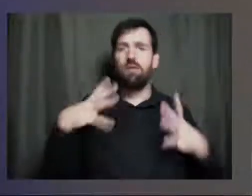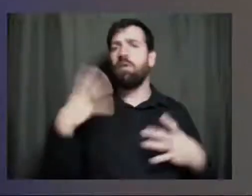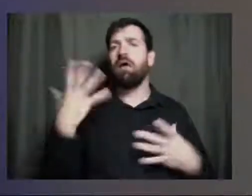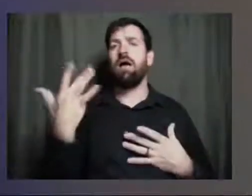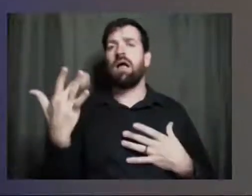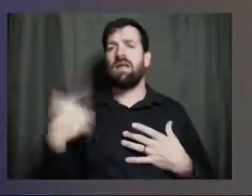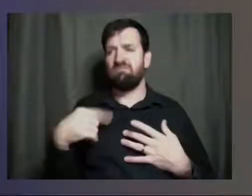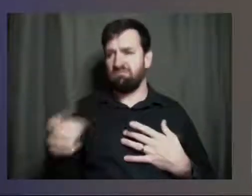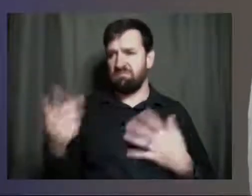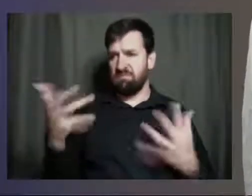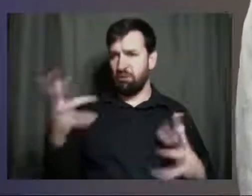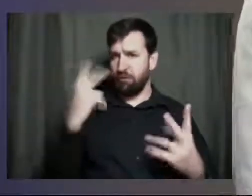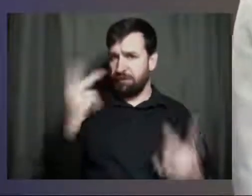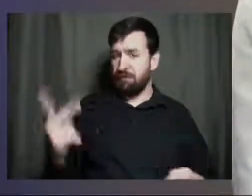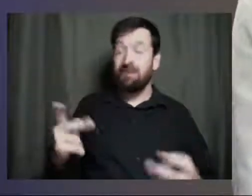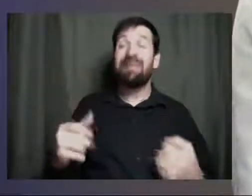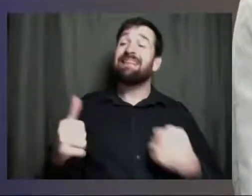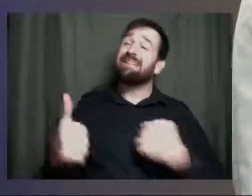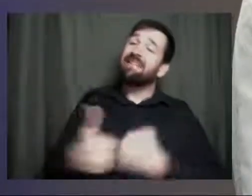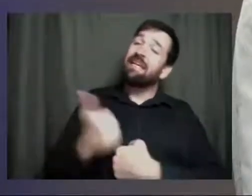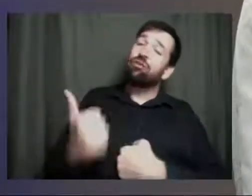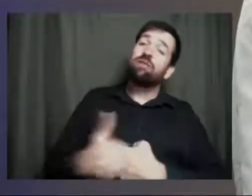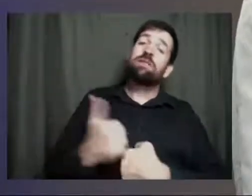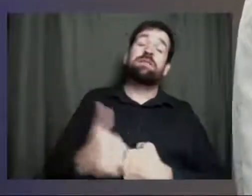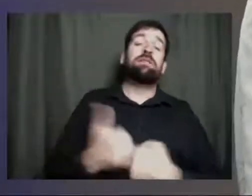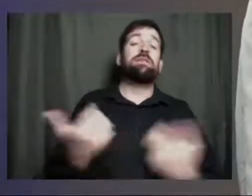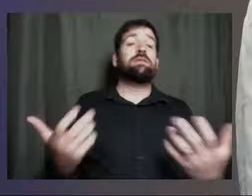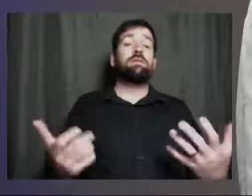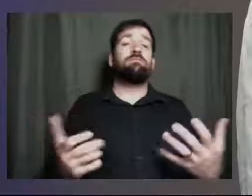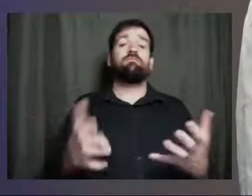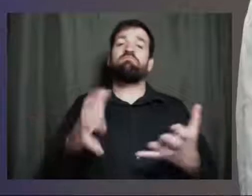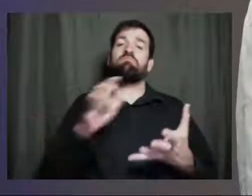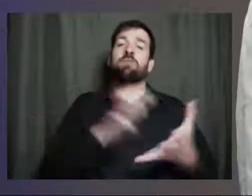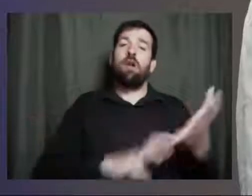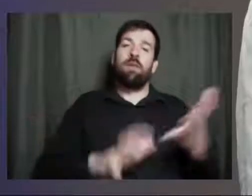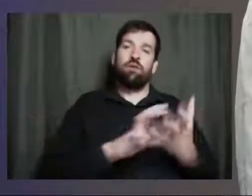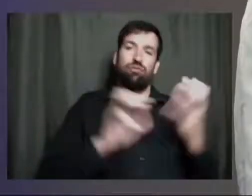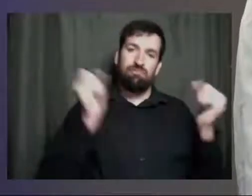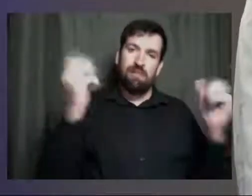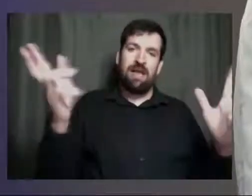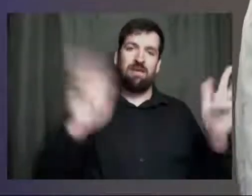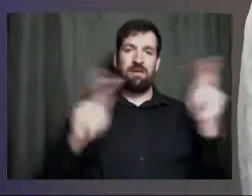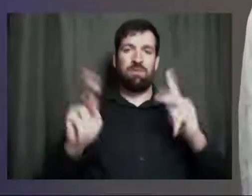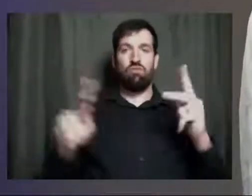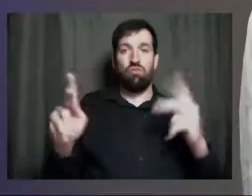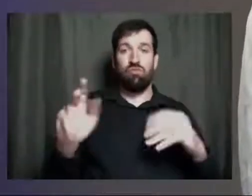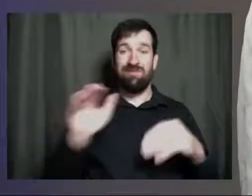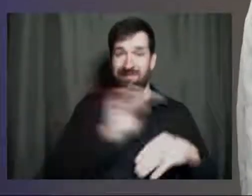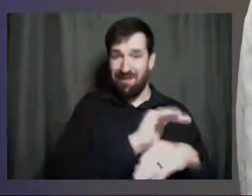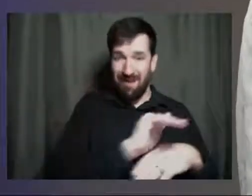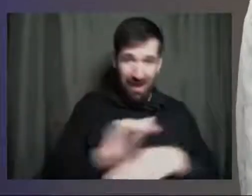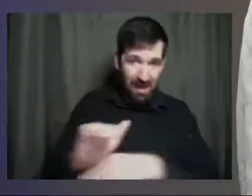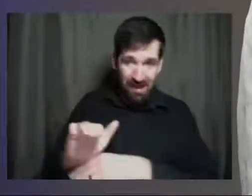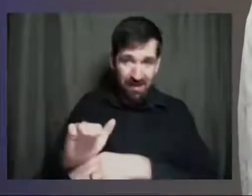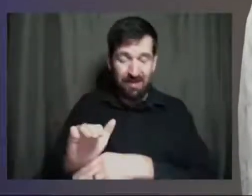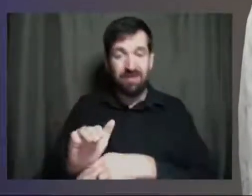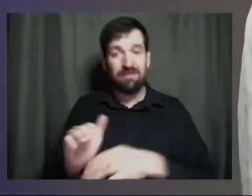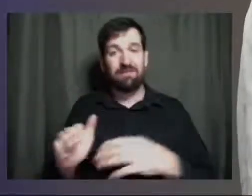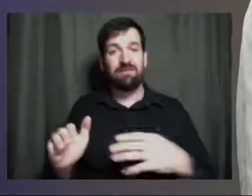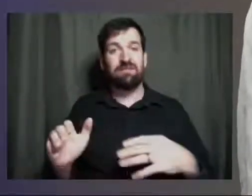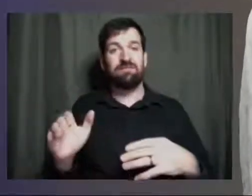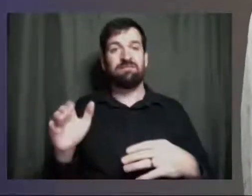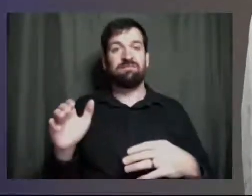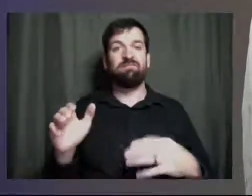As far as dangerous goes, I think what you have is a combination of a bunch of people out at night. That's always going to raise the risk of